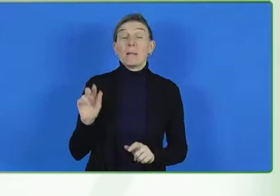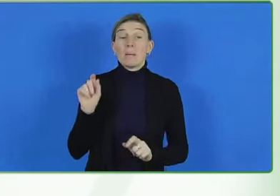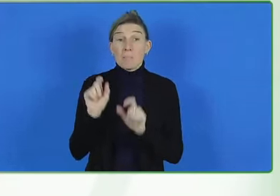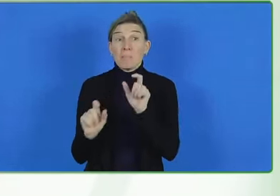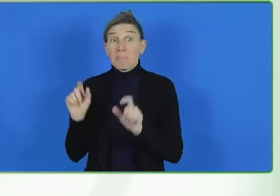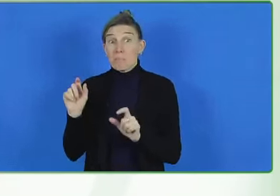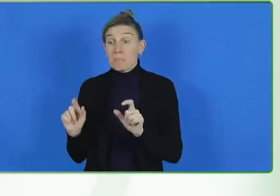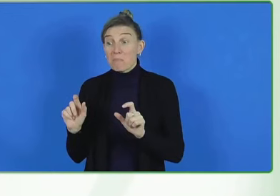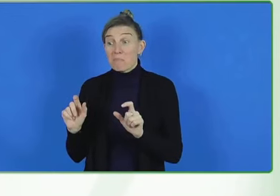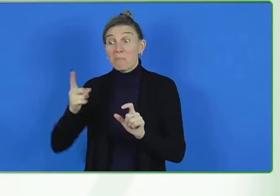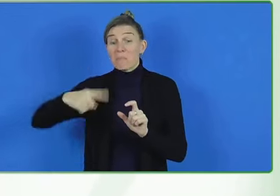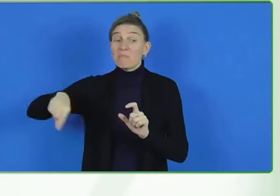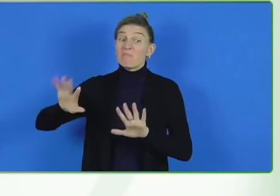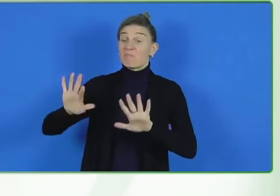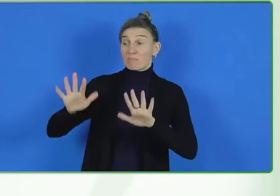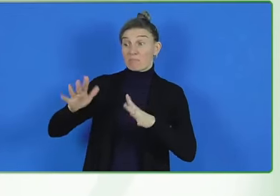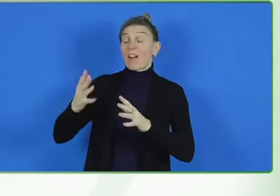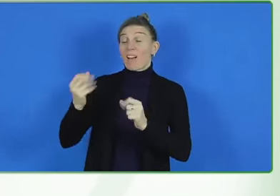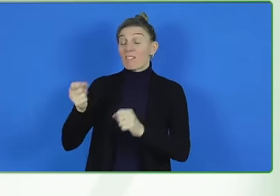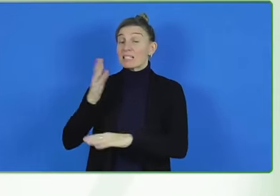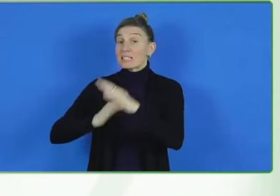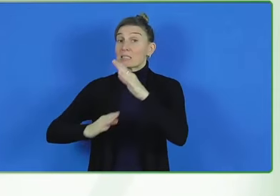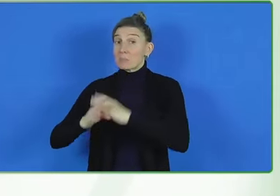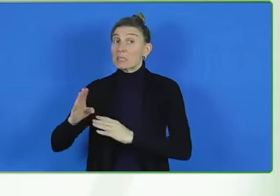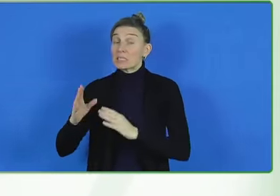of disability. That is